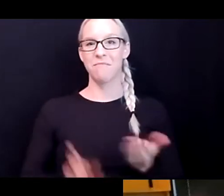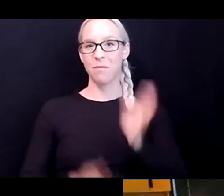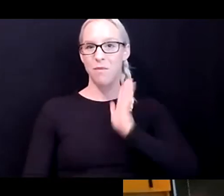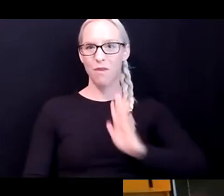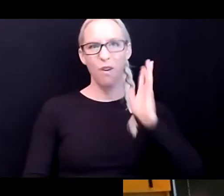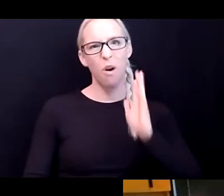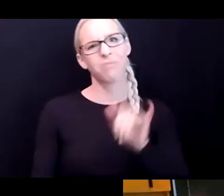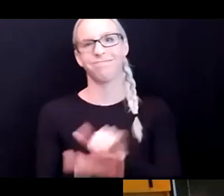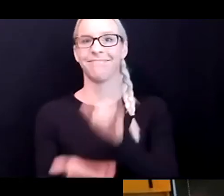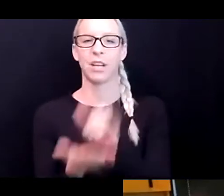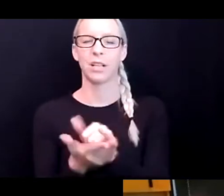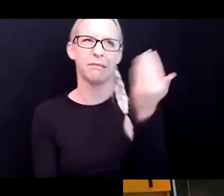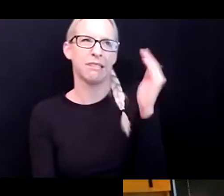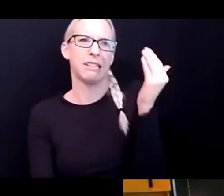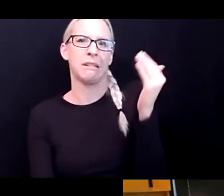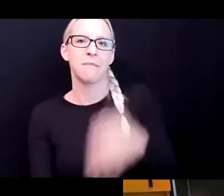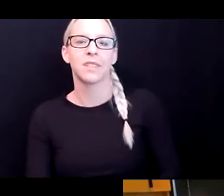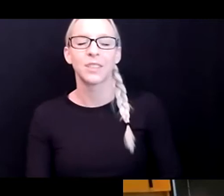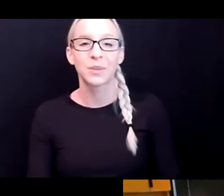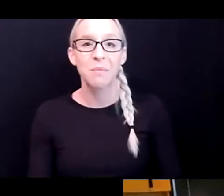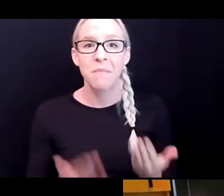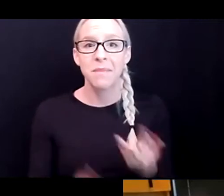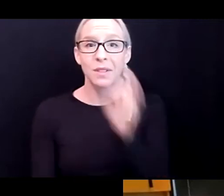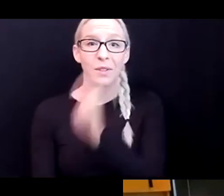that be transitioning out of